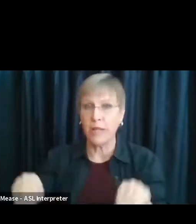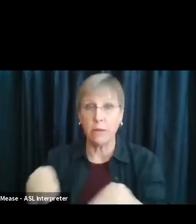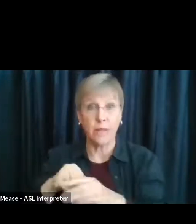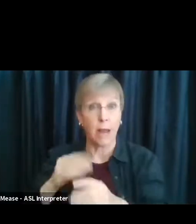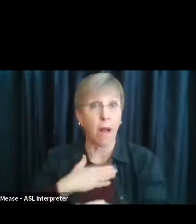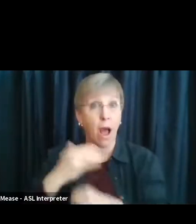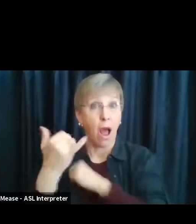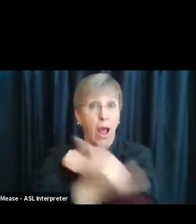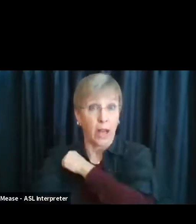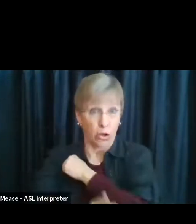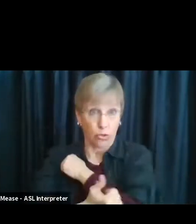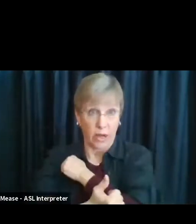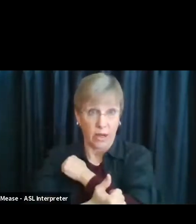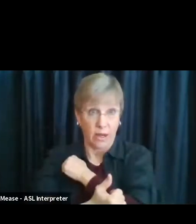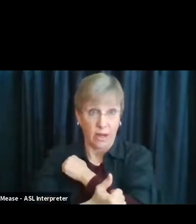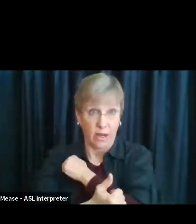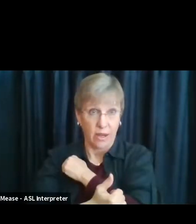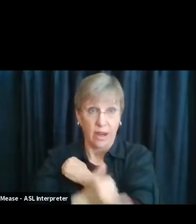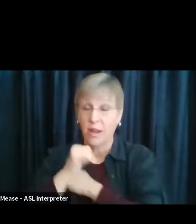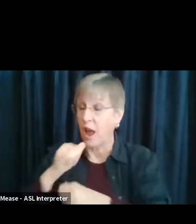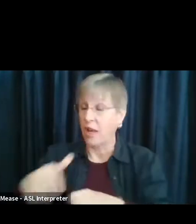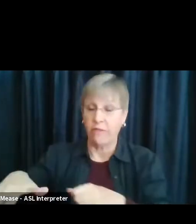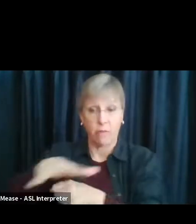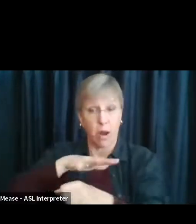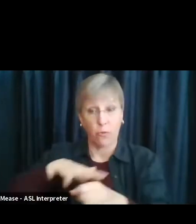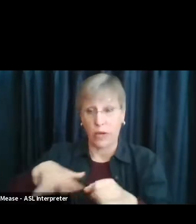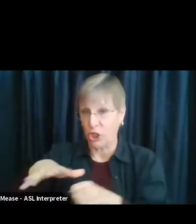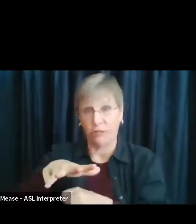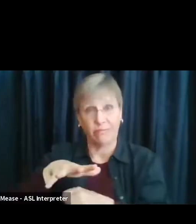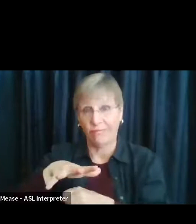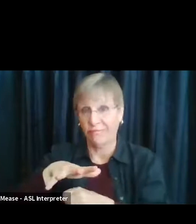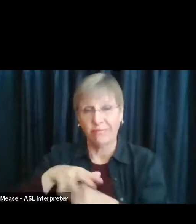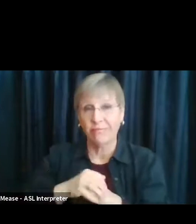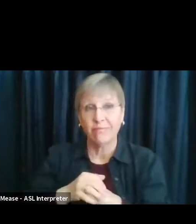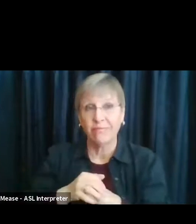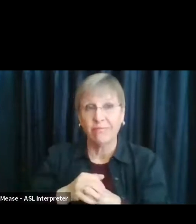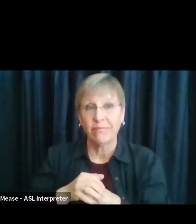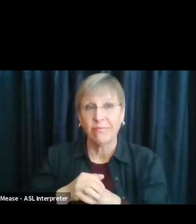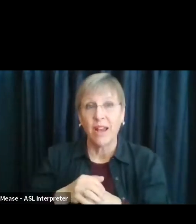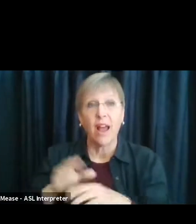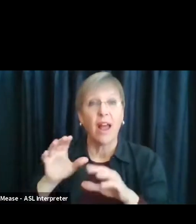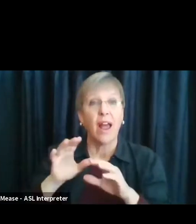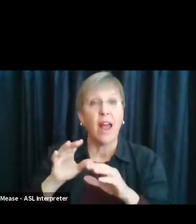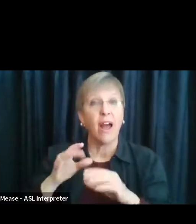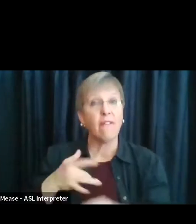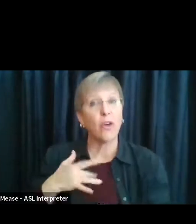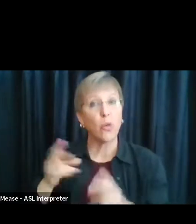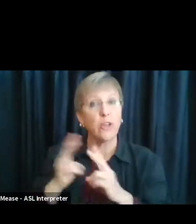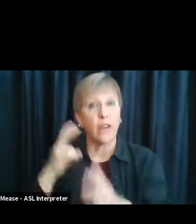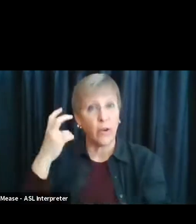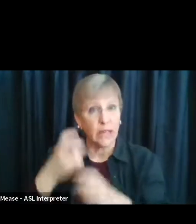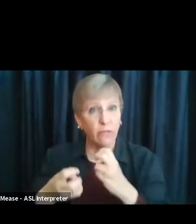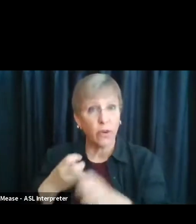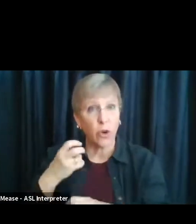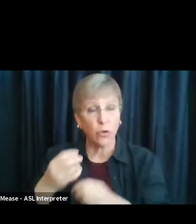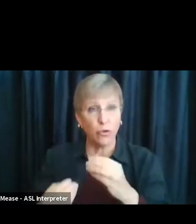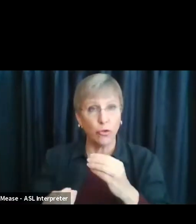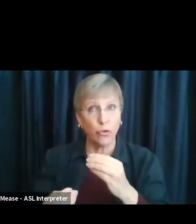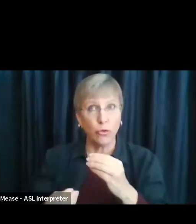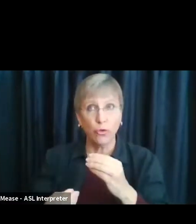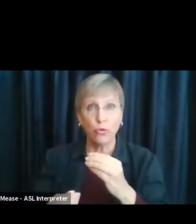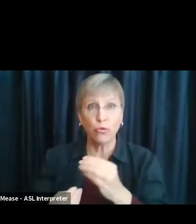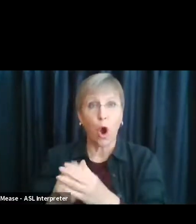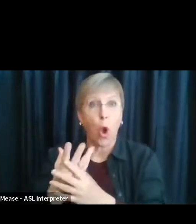country, neither in my region. And I felt that it's very difficult to grow in a